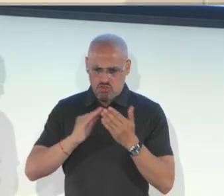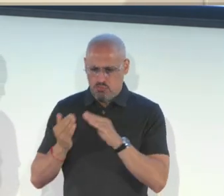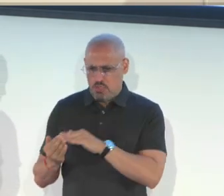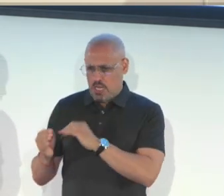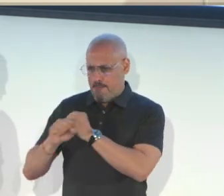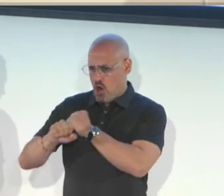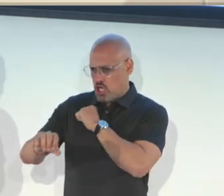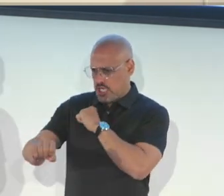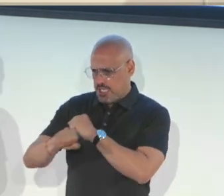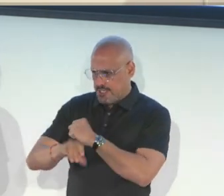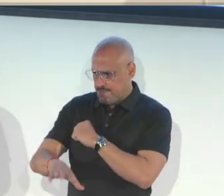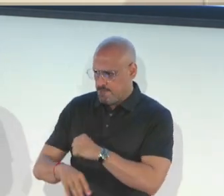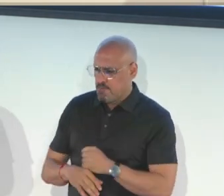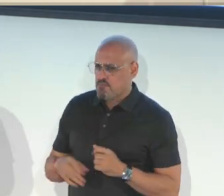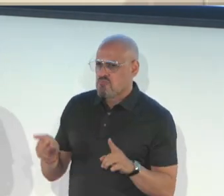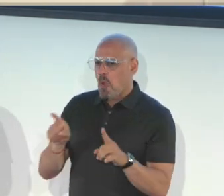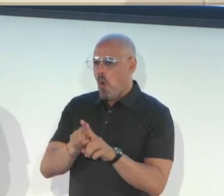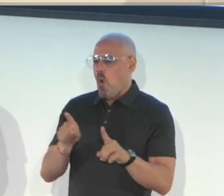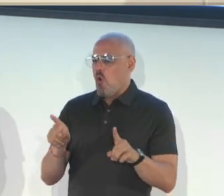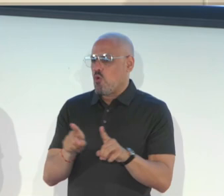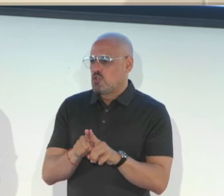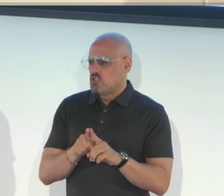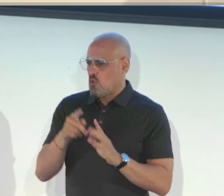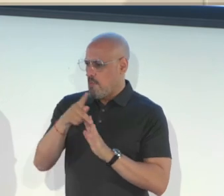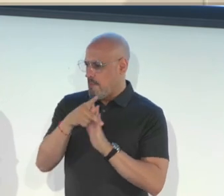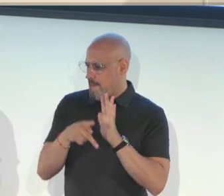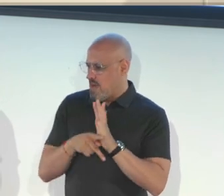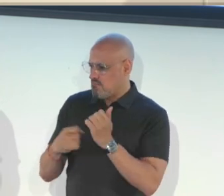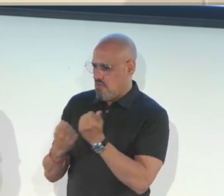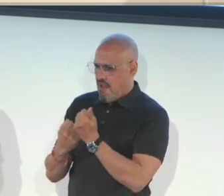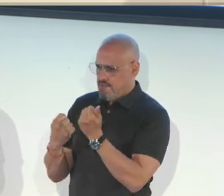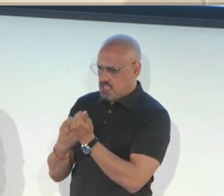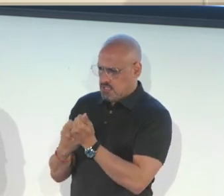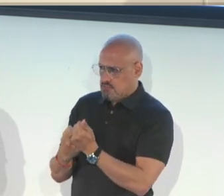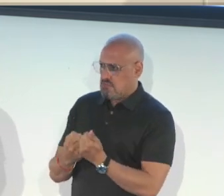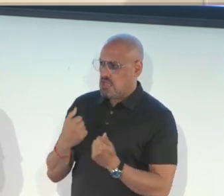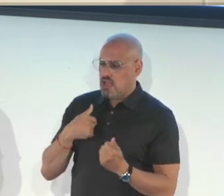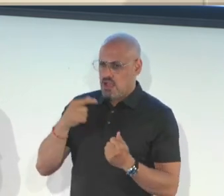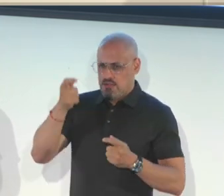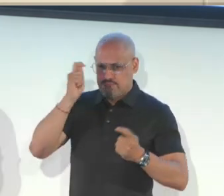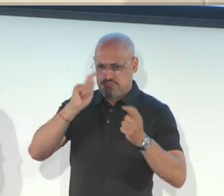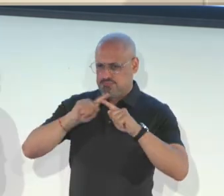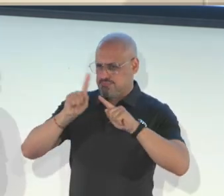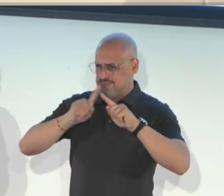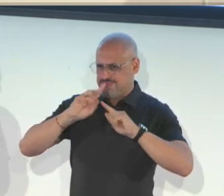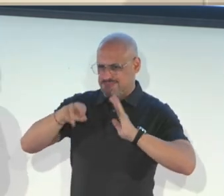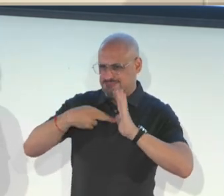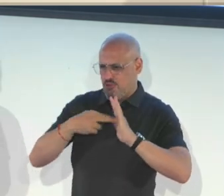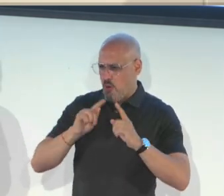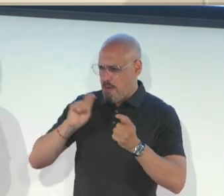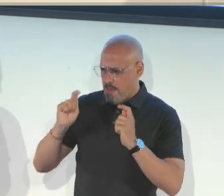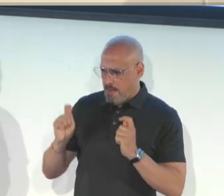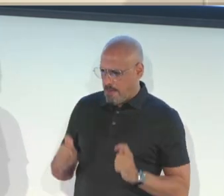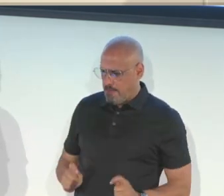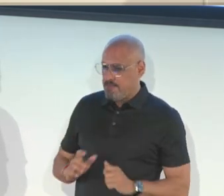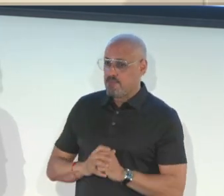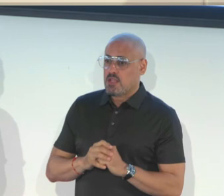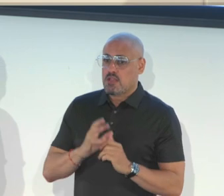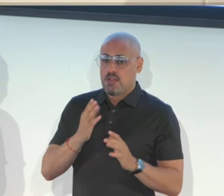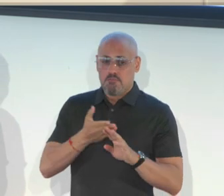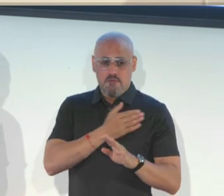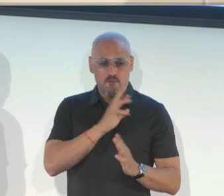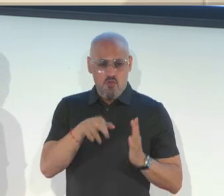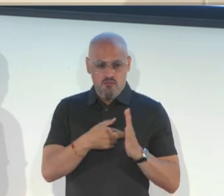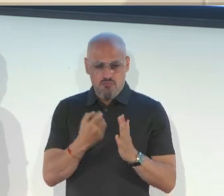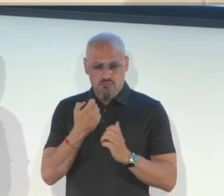marketing, as well as in policy advocacy. So I've worn a lot of different hats. Before this role, most